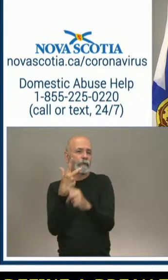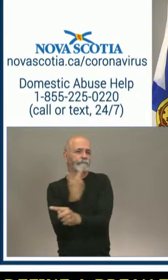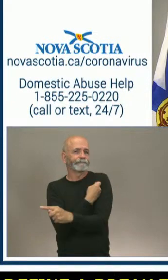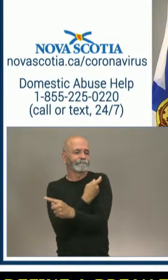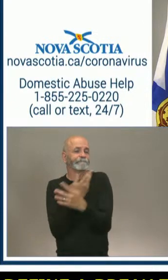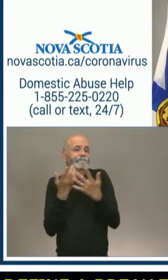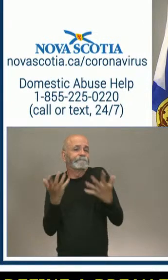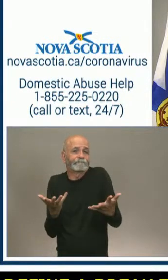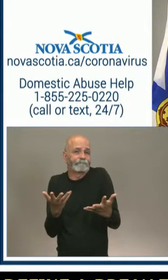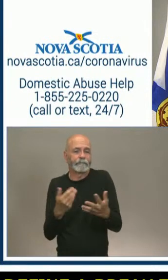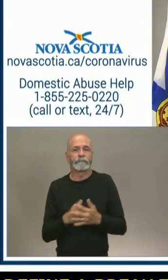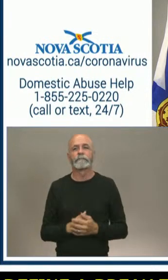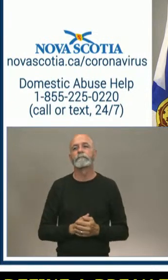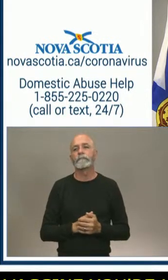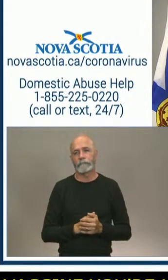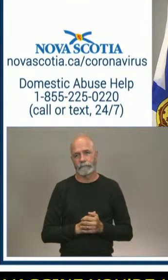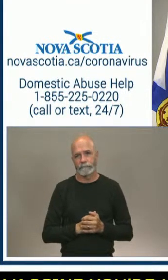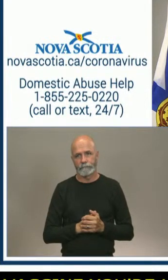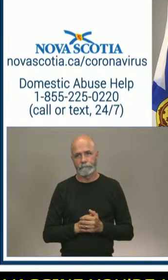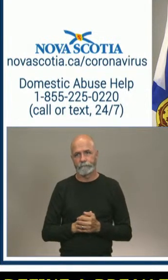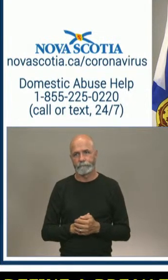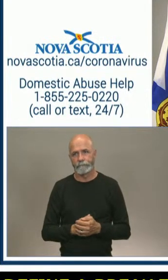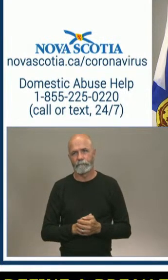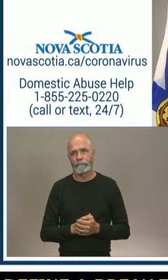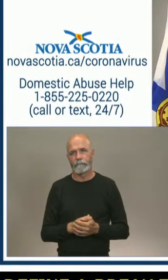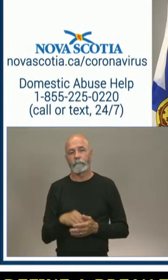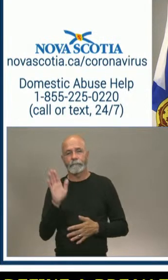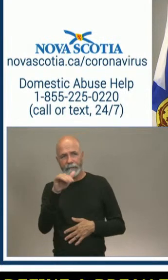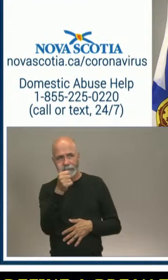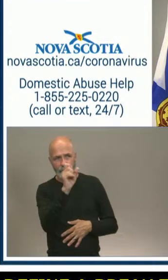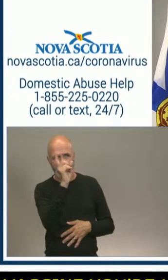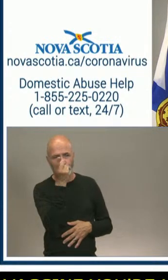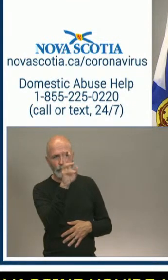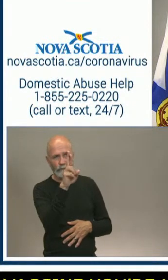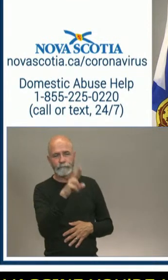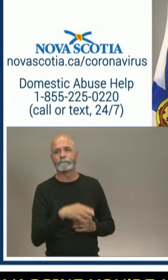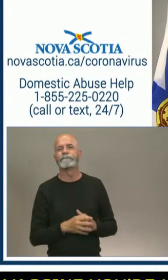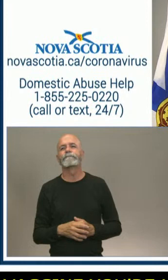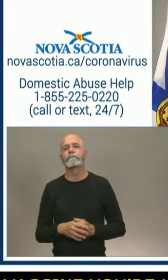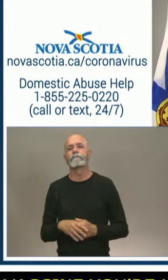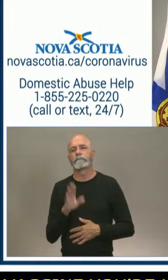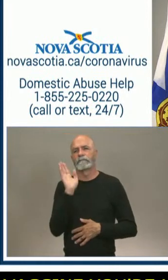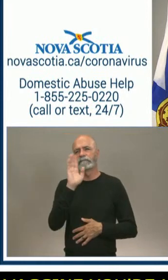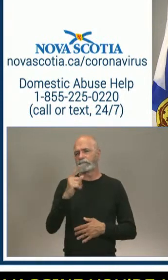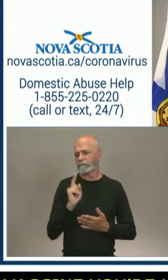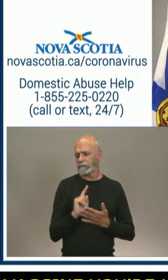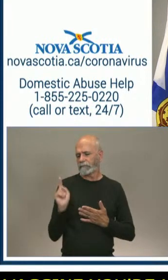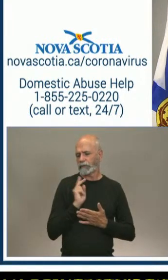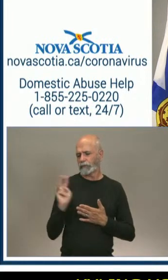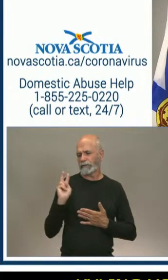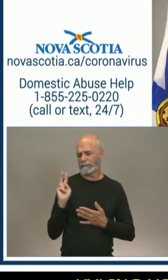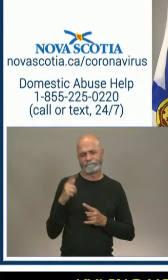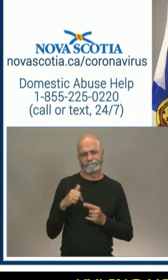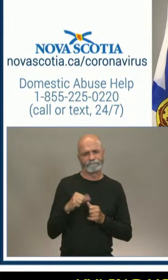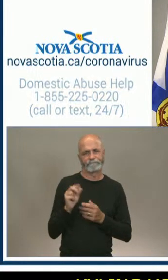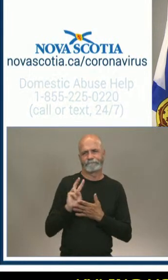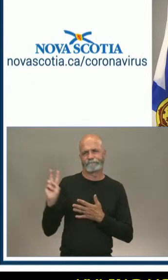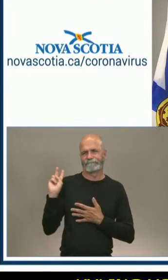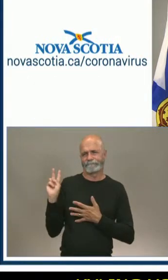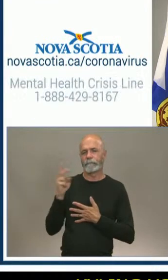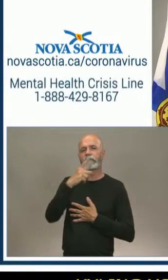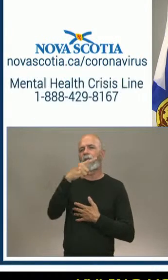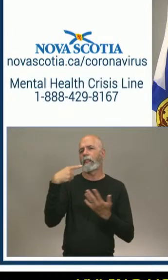for that. So, Dr. Strang, it was only a couple weeks ago we were here, and you were talking about the medical